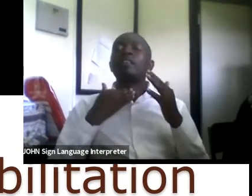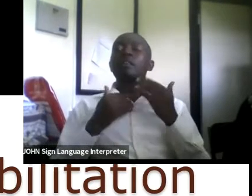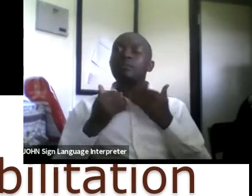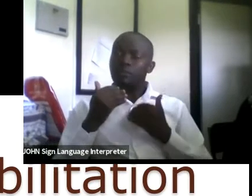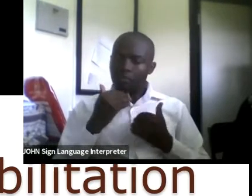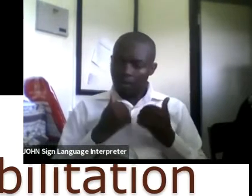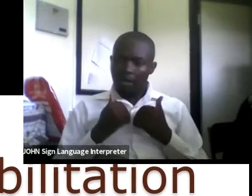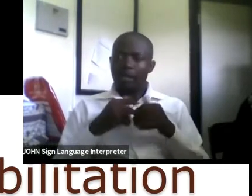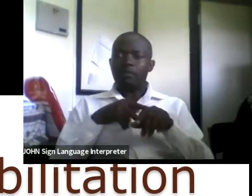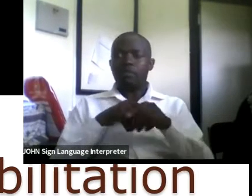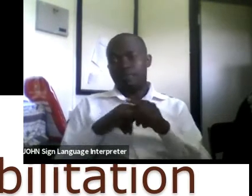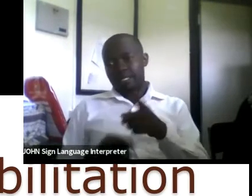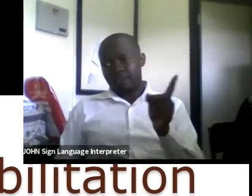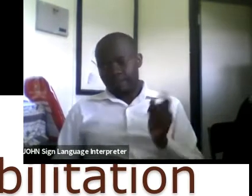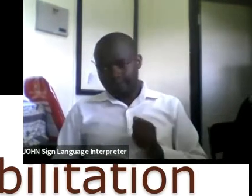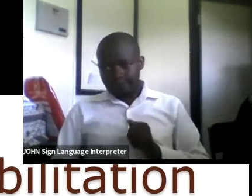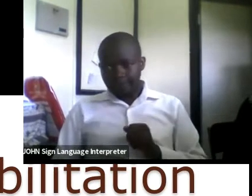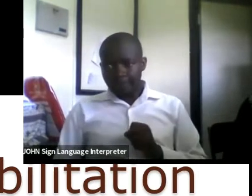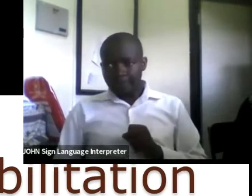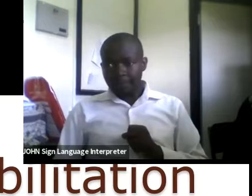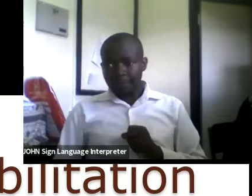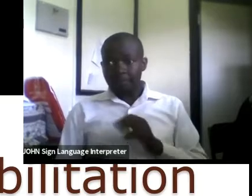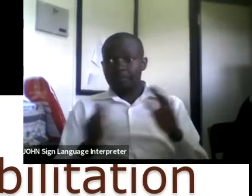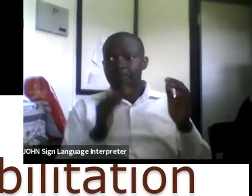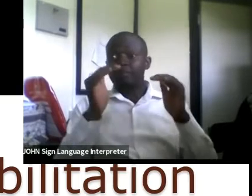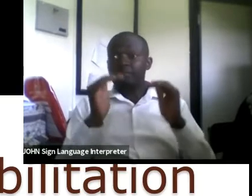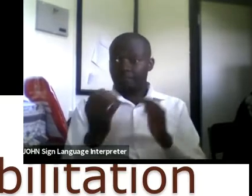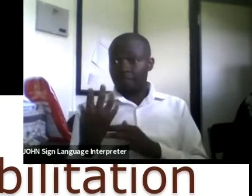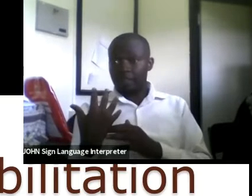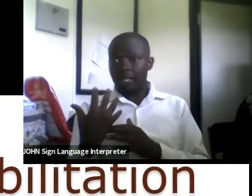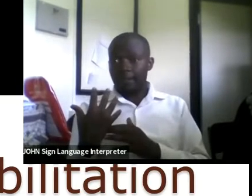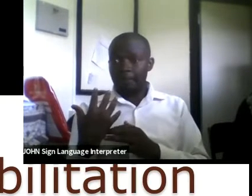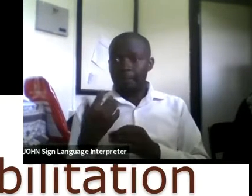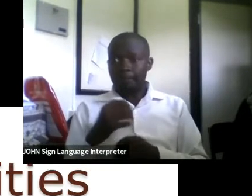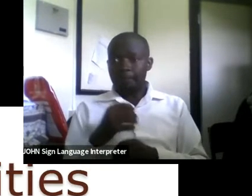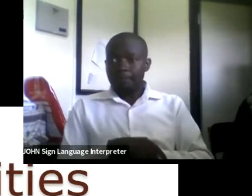rehabilitation. Next slide, please.